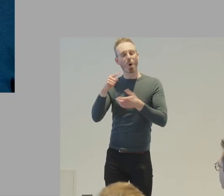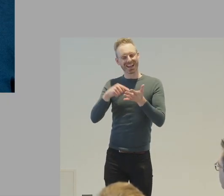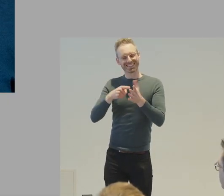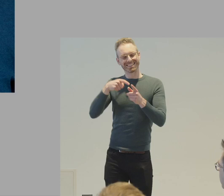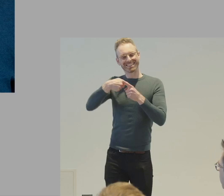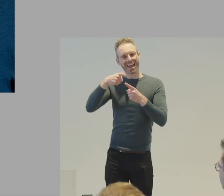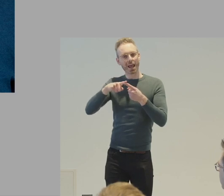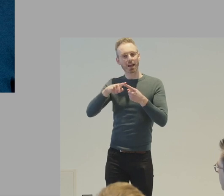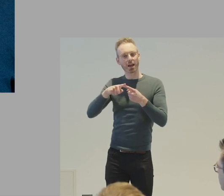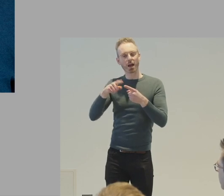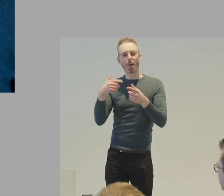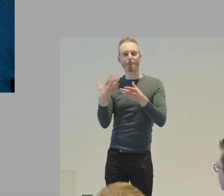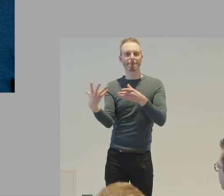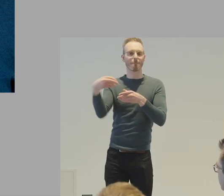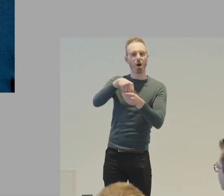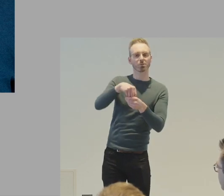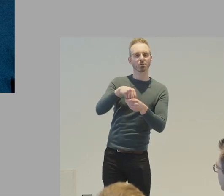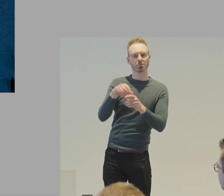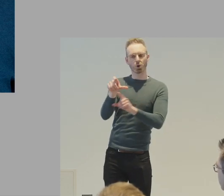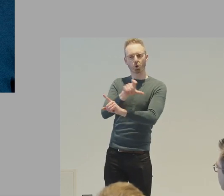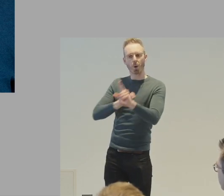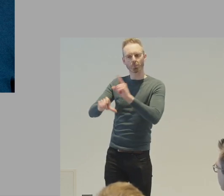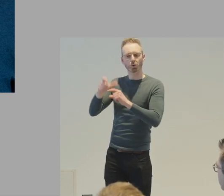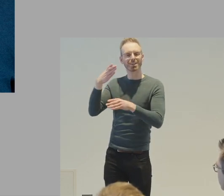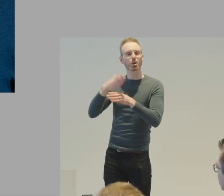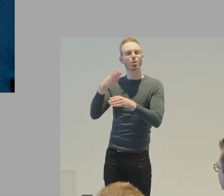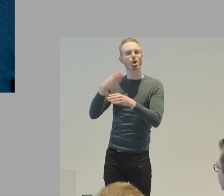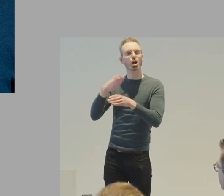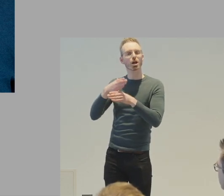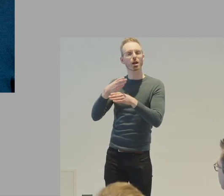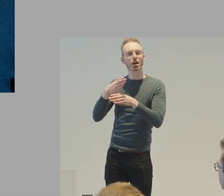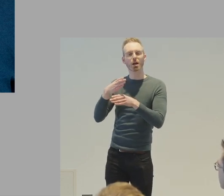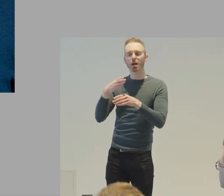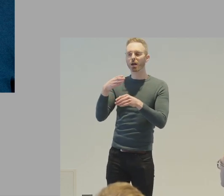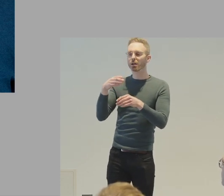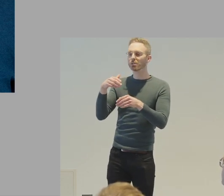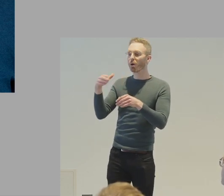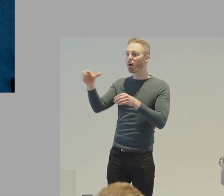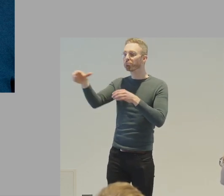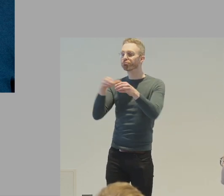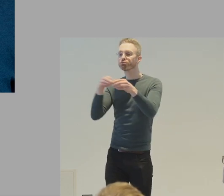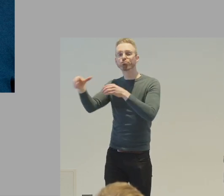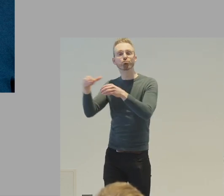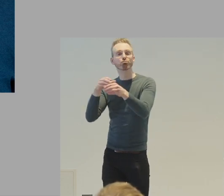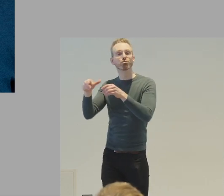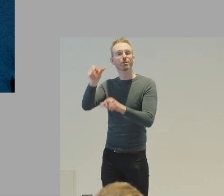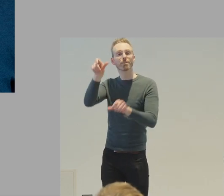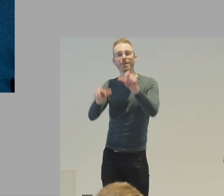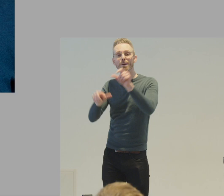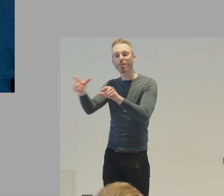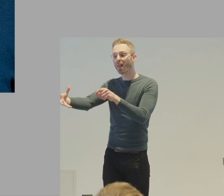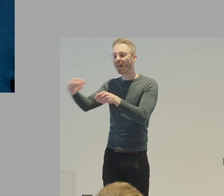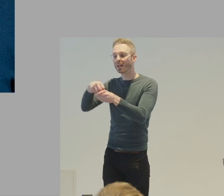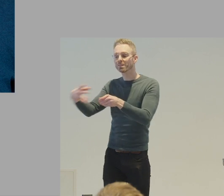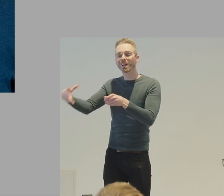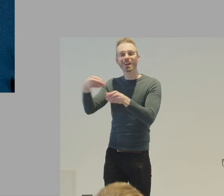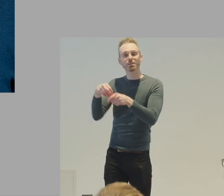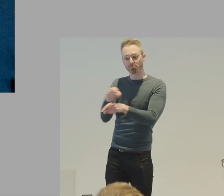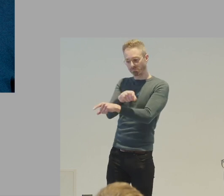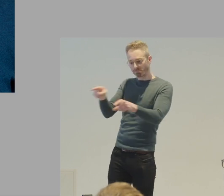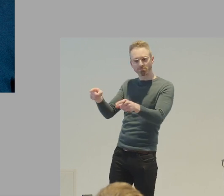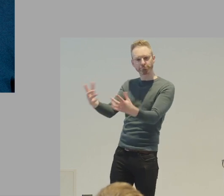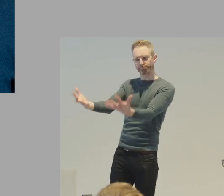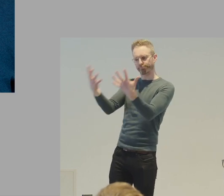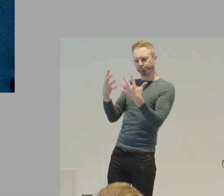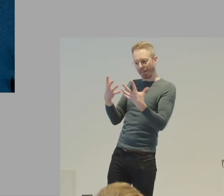community work that we do for our participants, where we help them gain their confidence